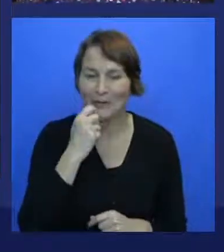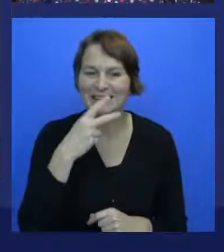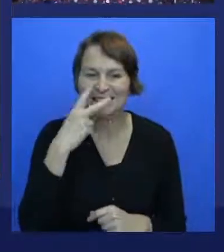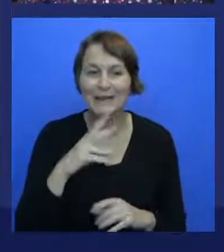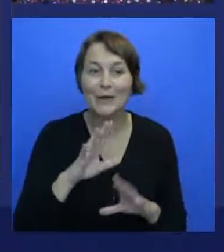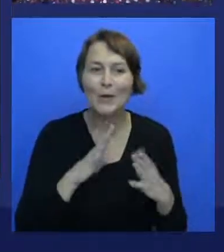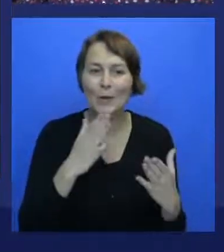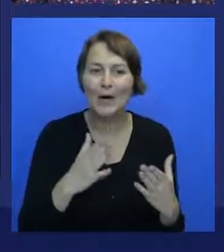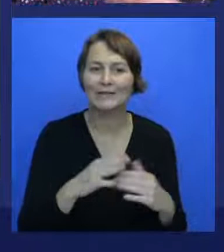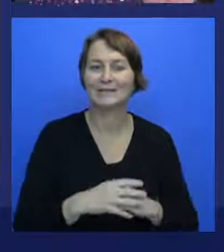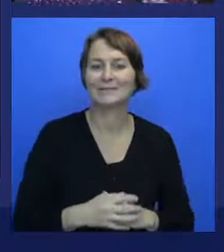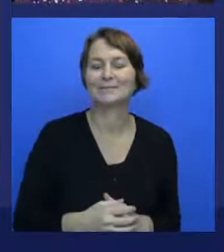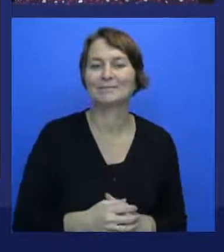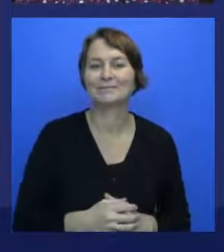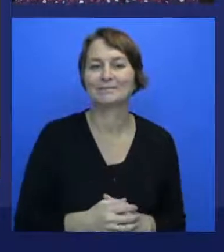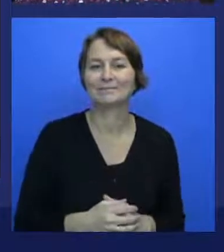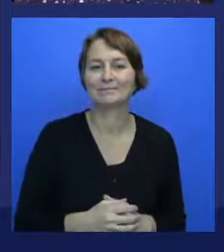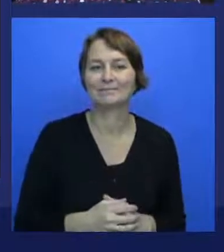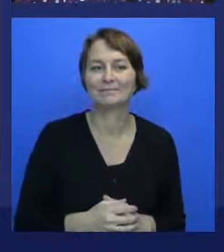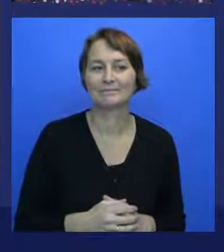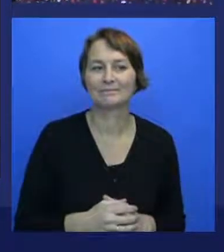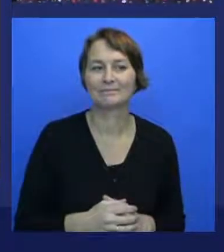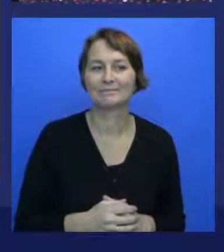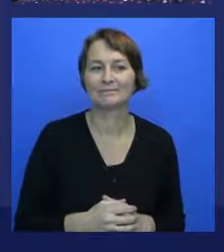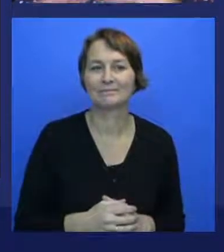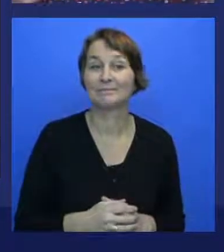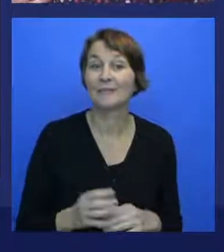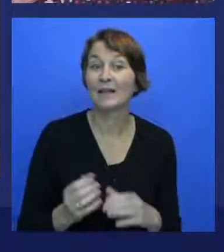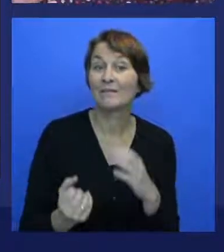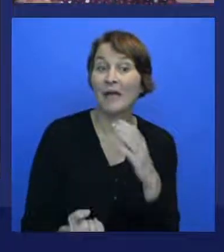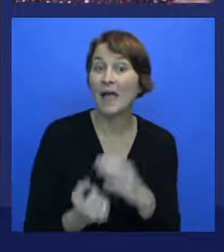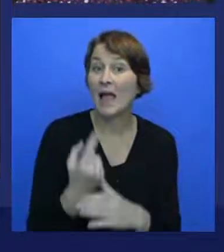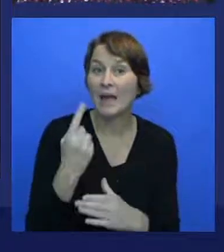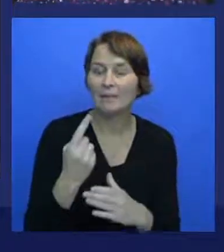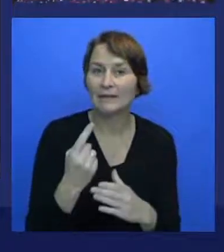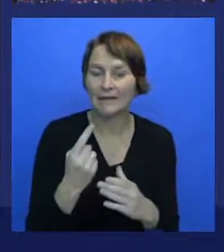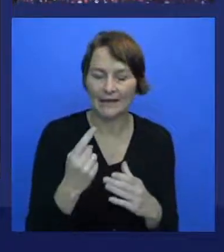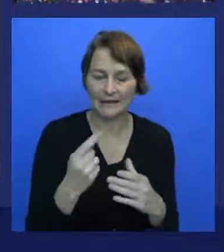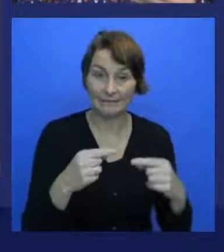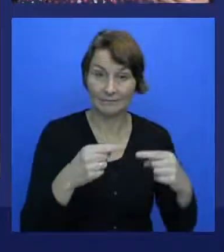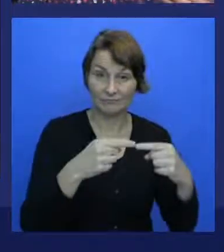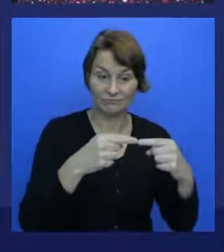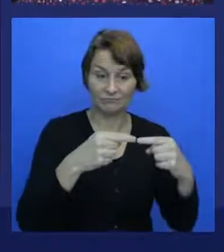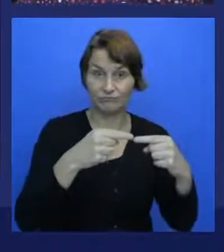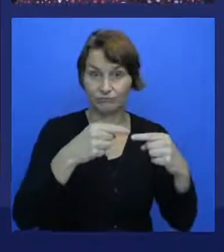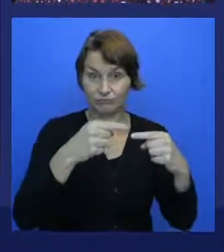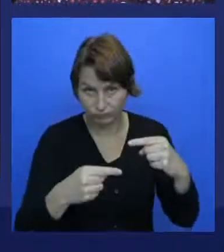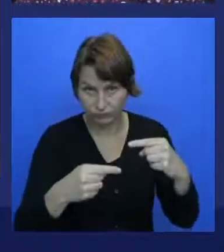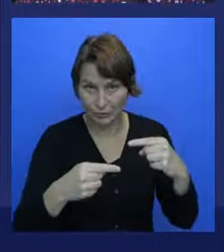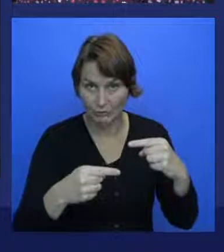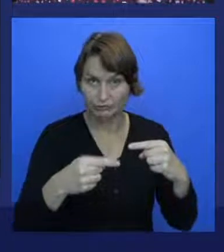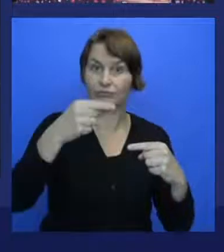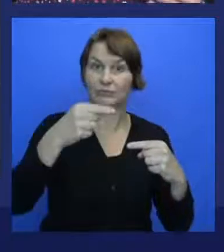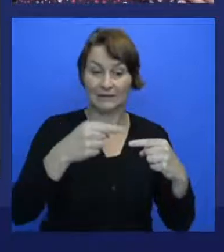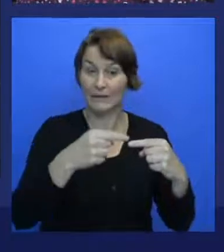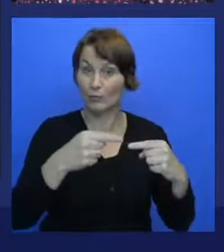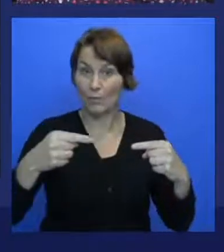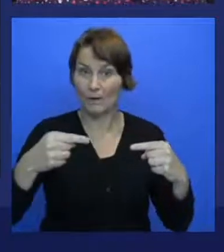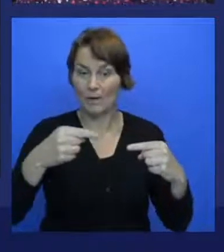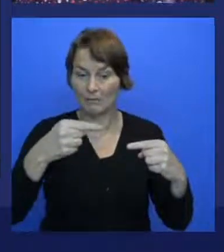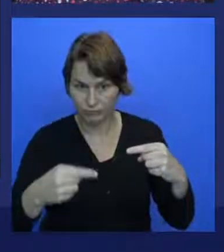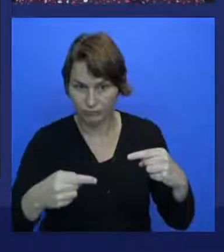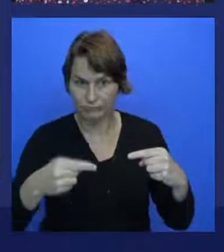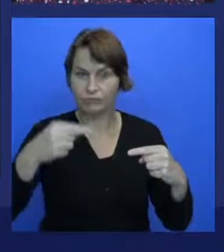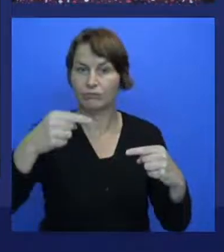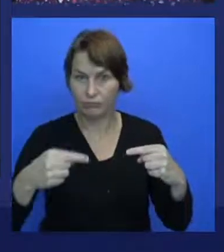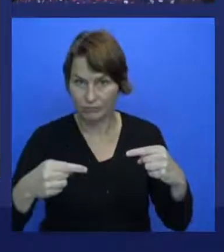that anytime there is an incident, for example, an anomaly in this case, it can alert you, send a query to an